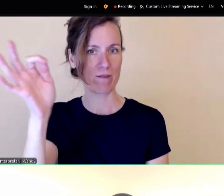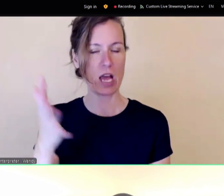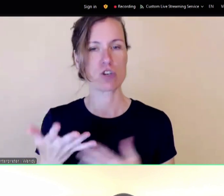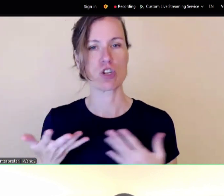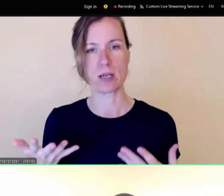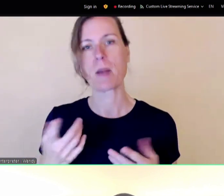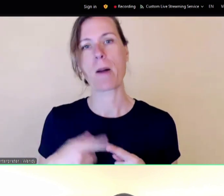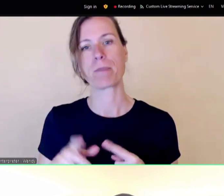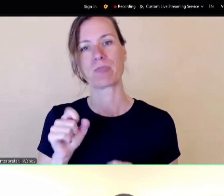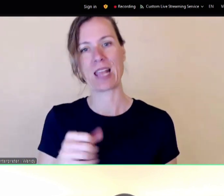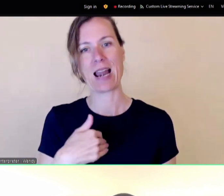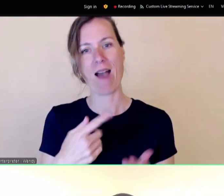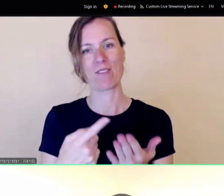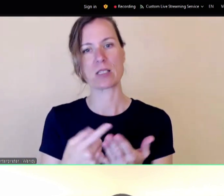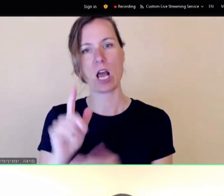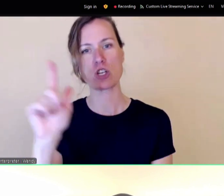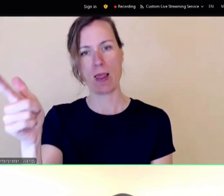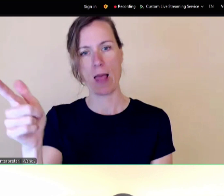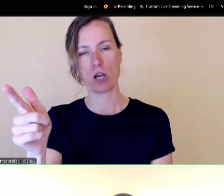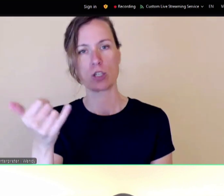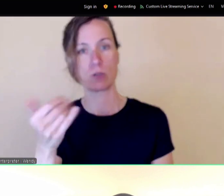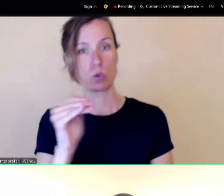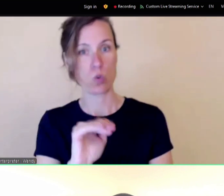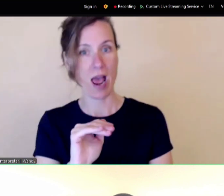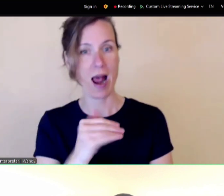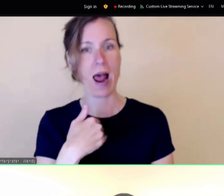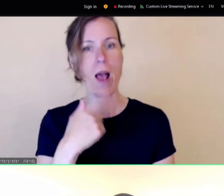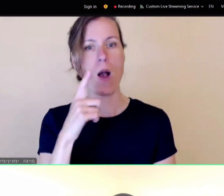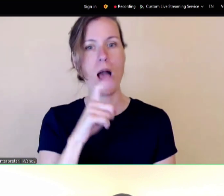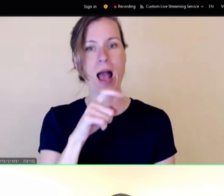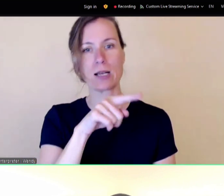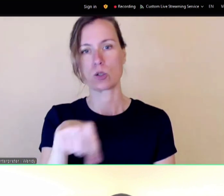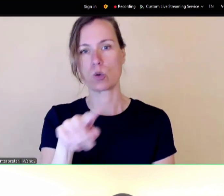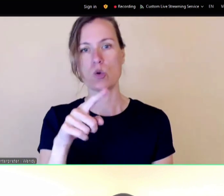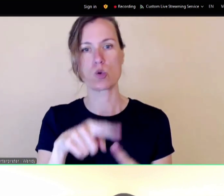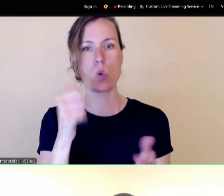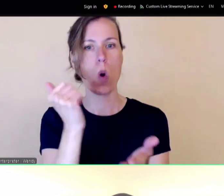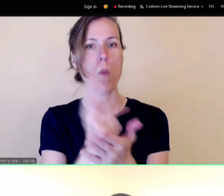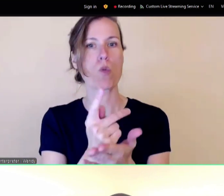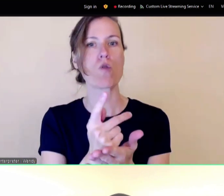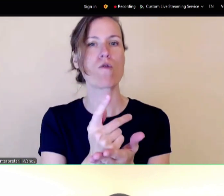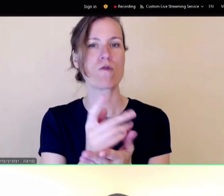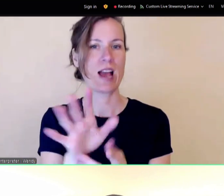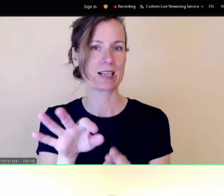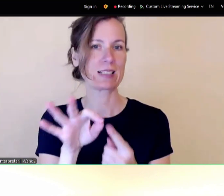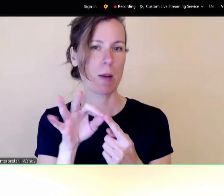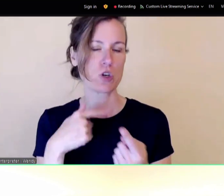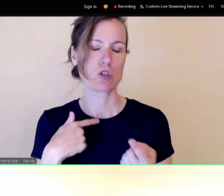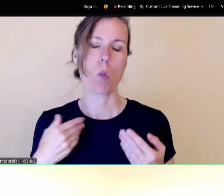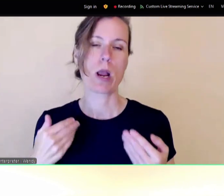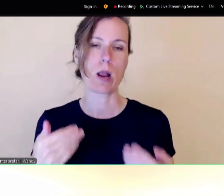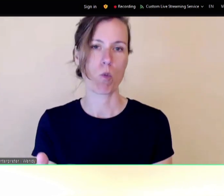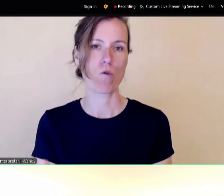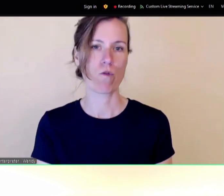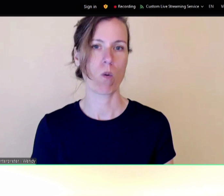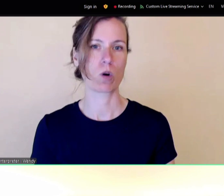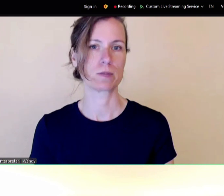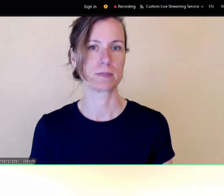that discussion later. Tonight, I'm going to ask you all to approve the exception so we can move forward.